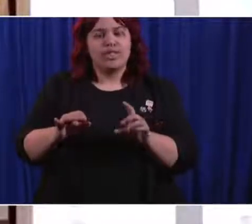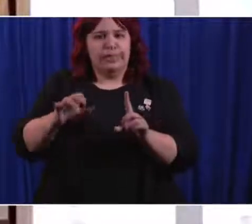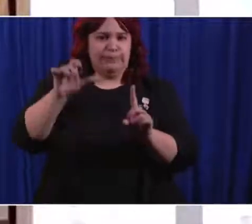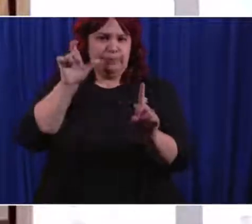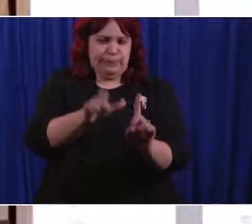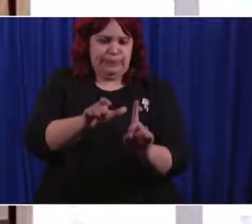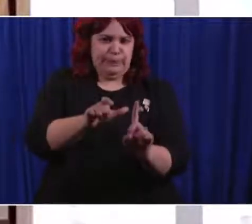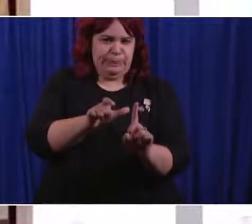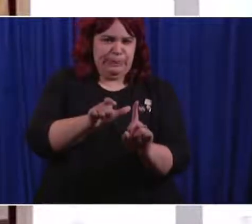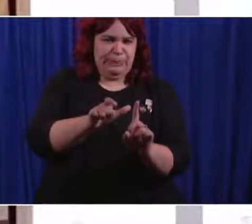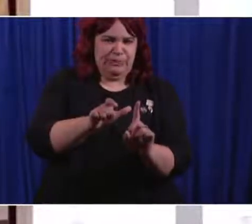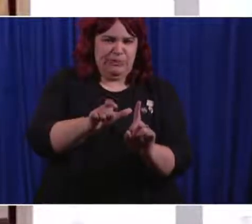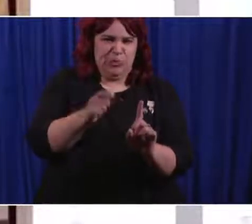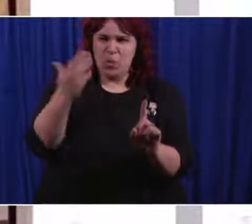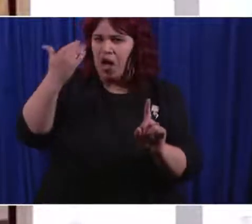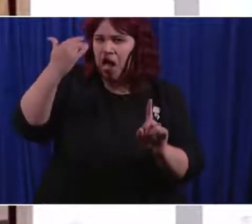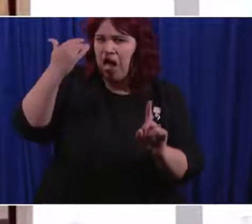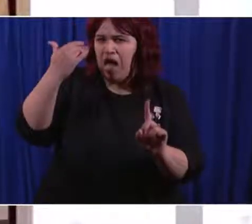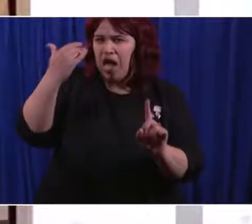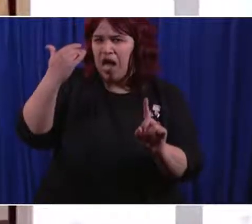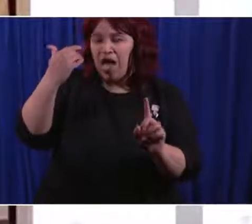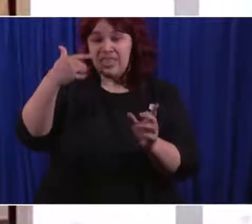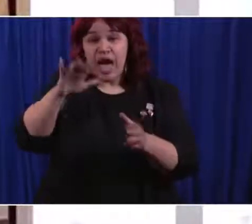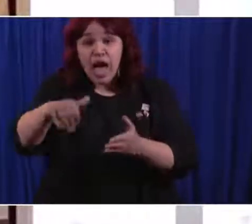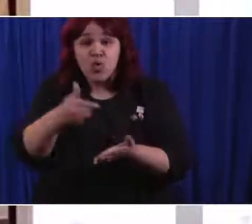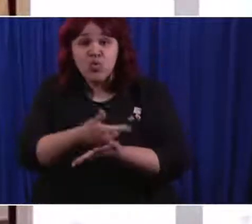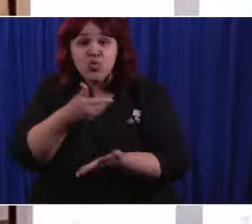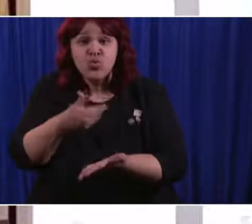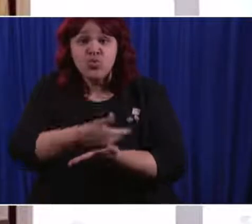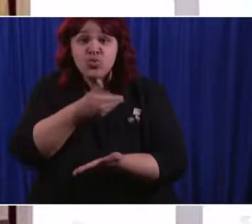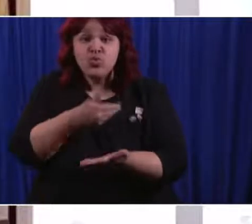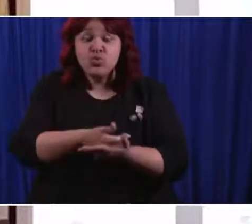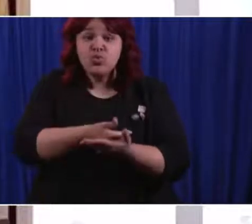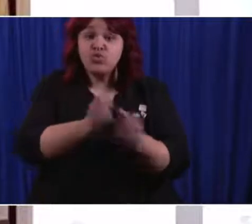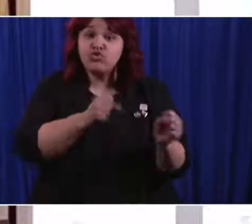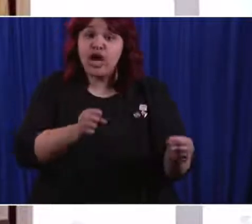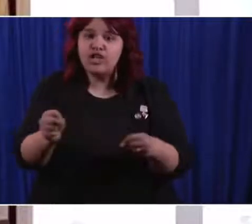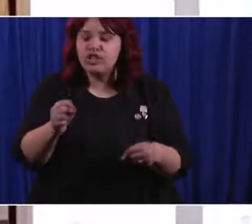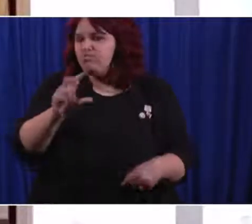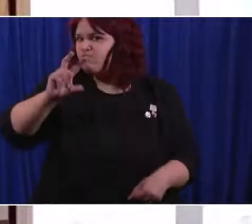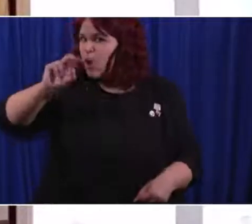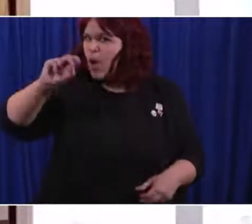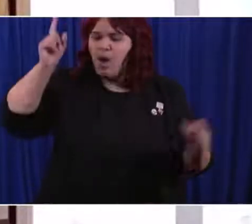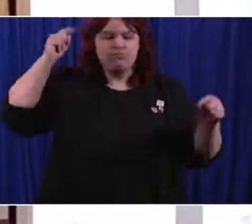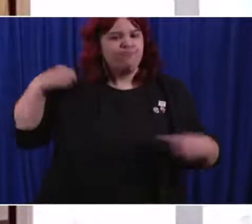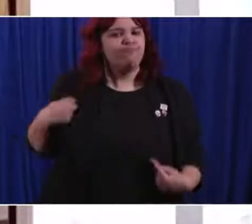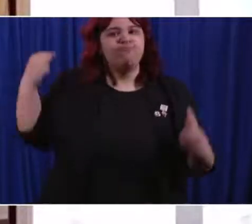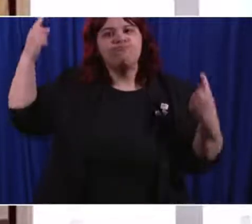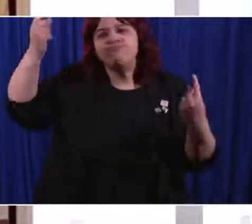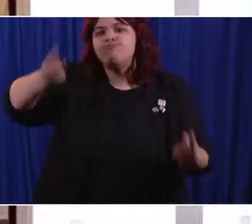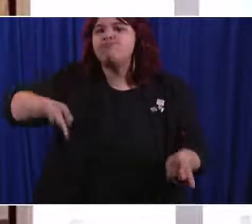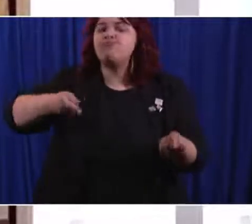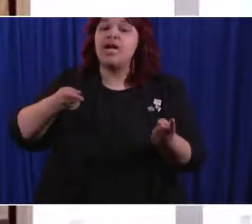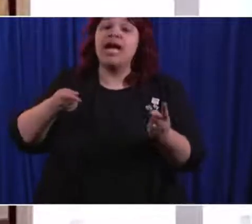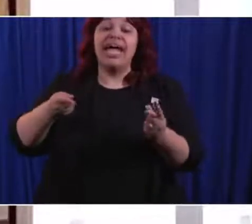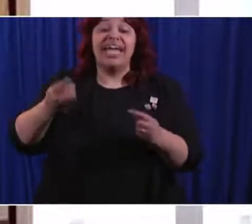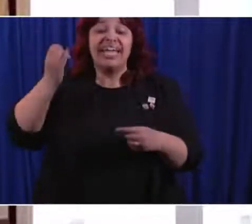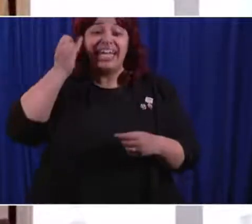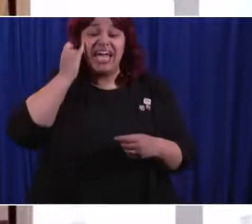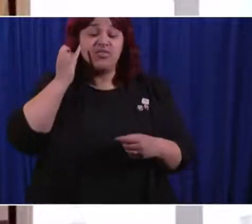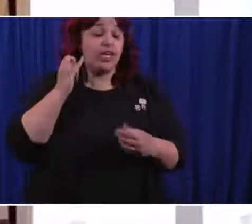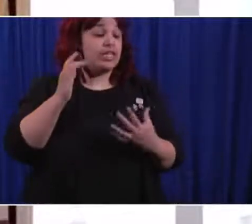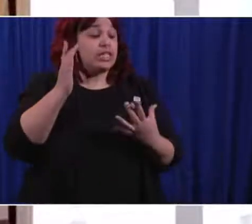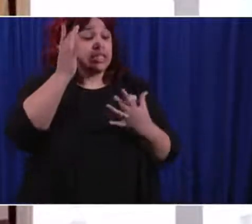the oldest and most effective health measures we have for limiting the spread of serious communicable diseases. And